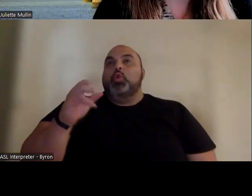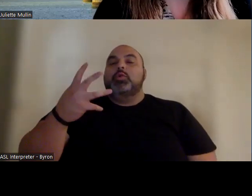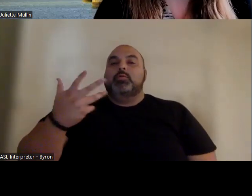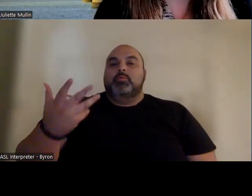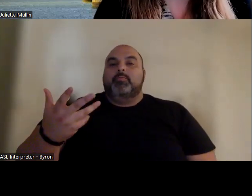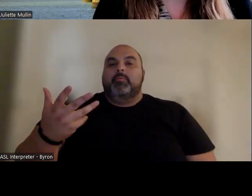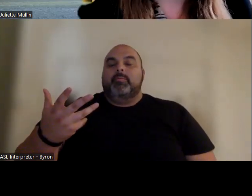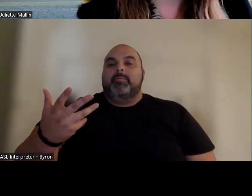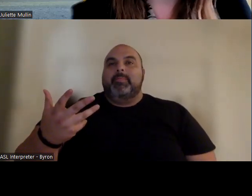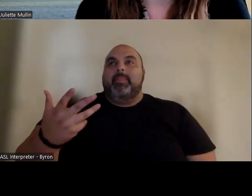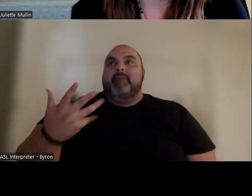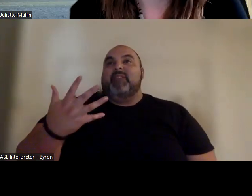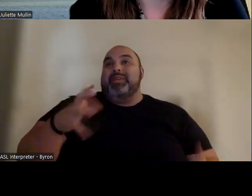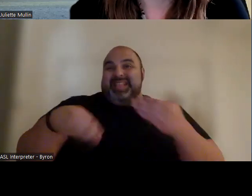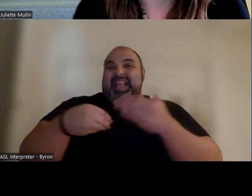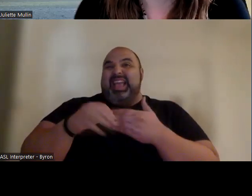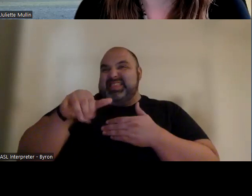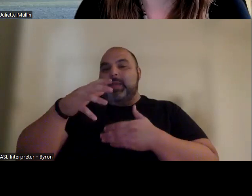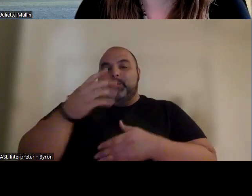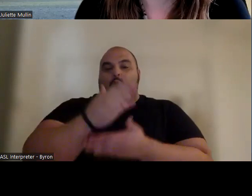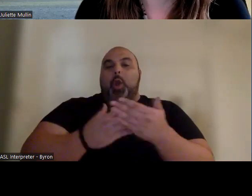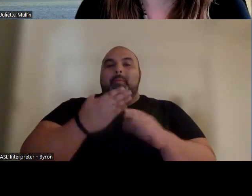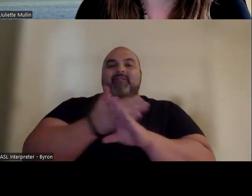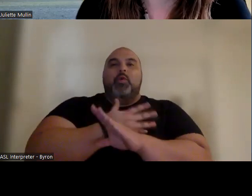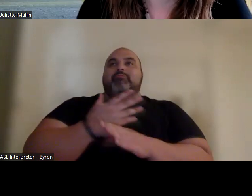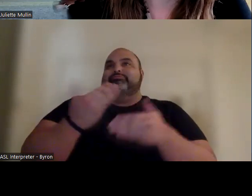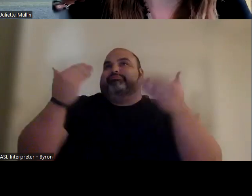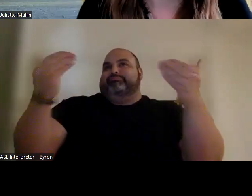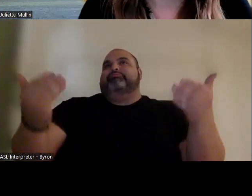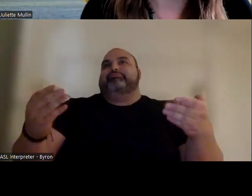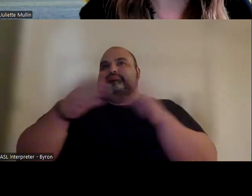So I just wanted to add that piece in before we went to the public comment. Thank you.